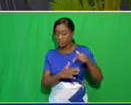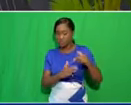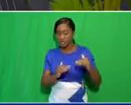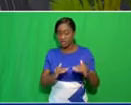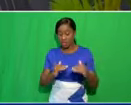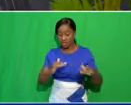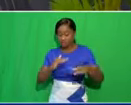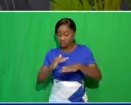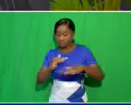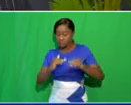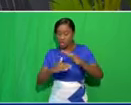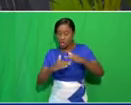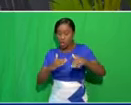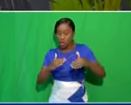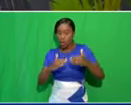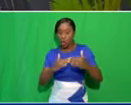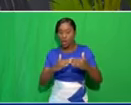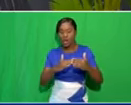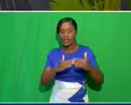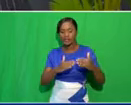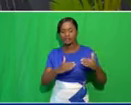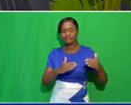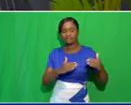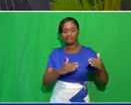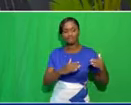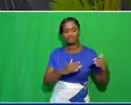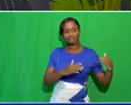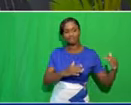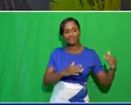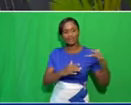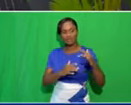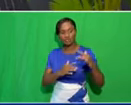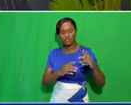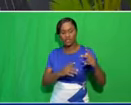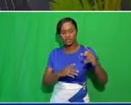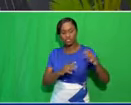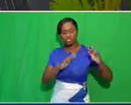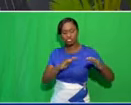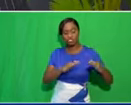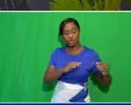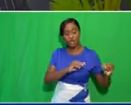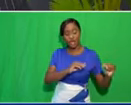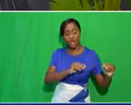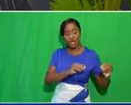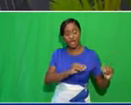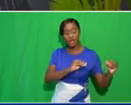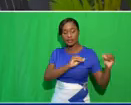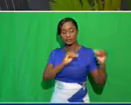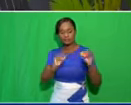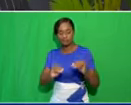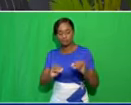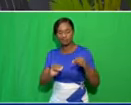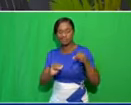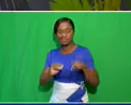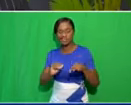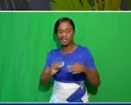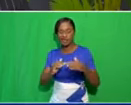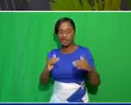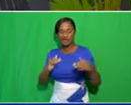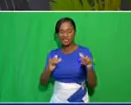tier, that's where all the immigrants ended up. And so it was distorting the system, just as we see today, where you have